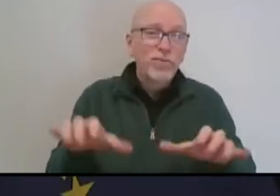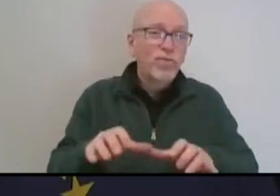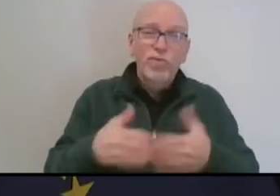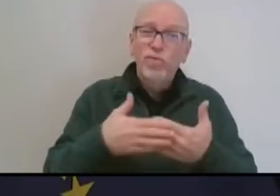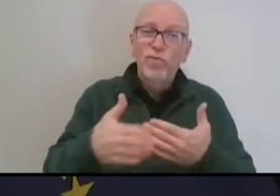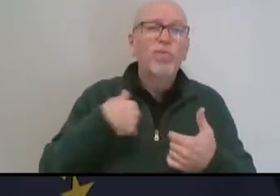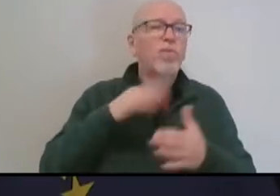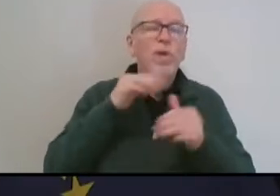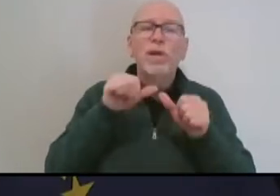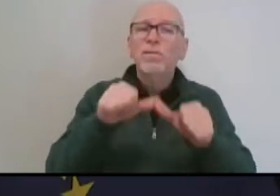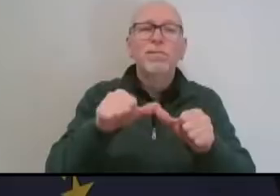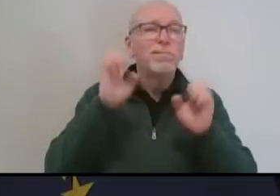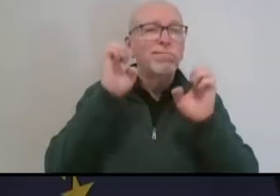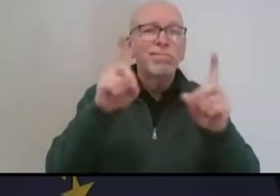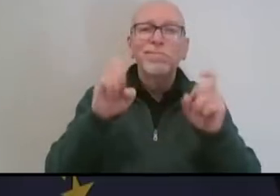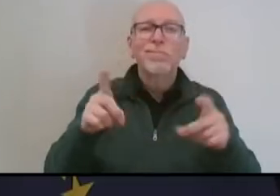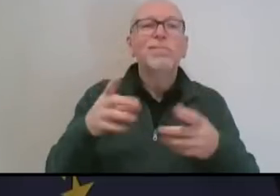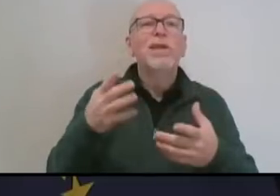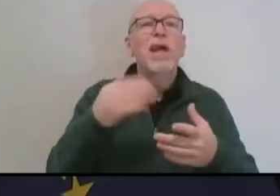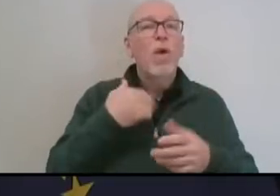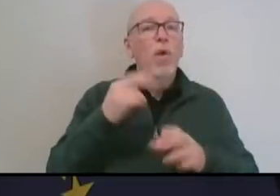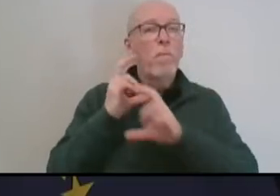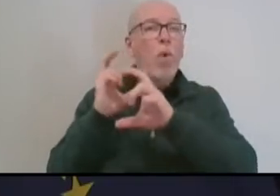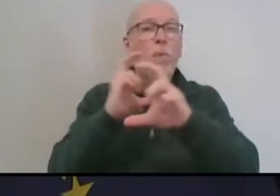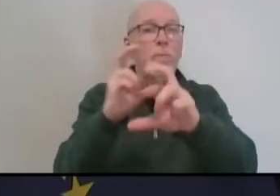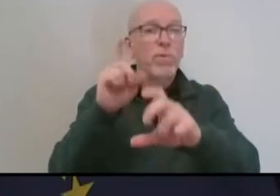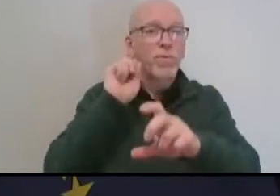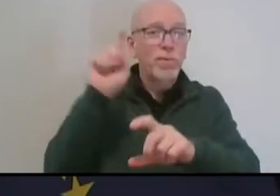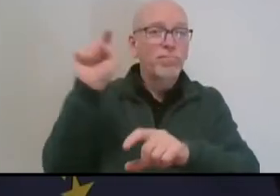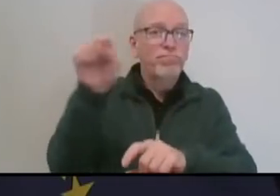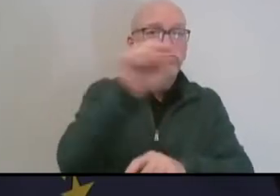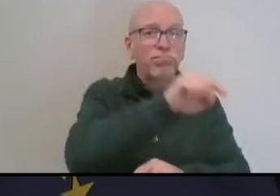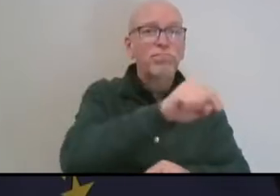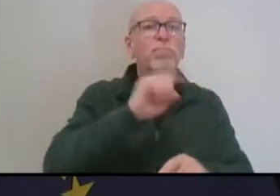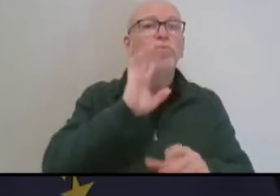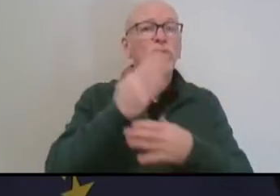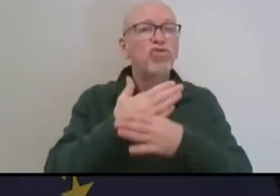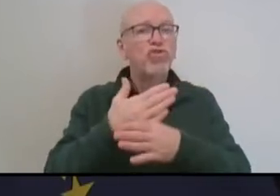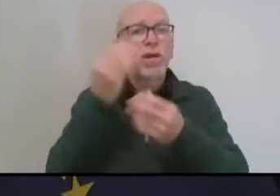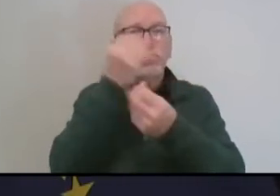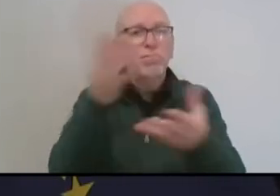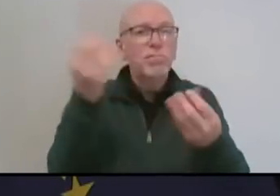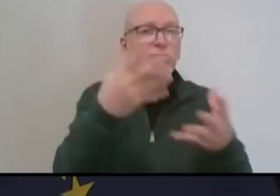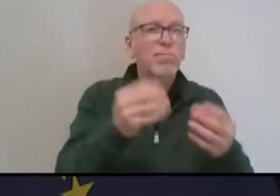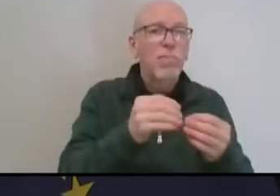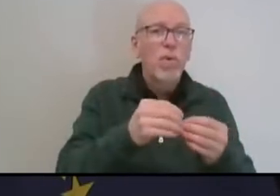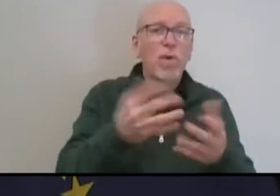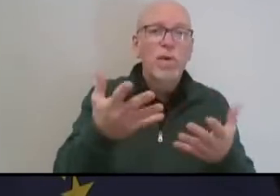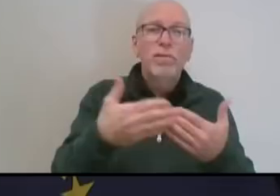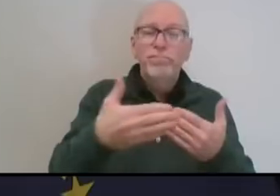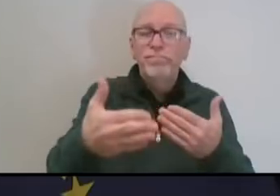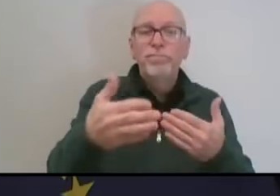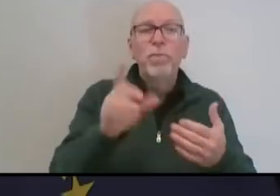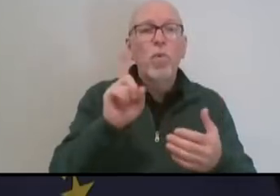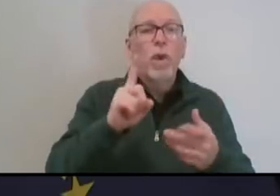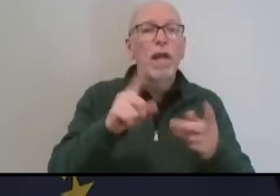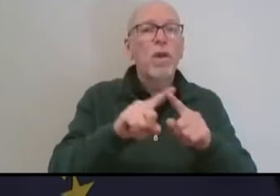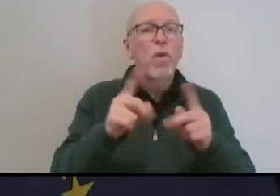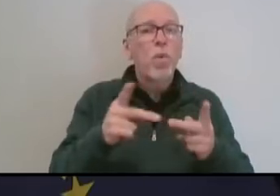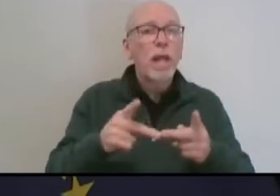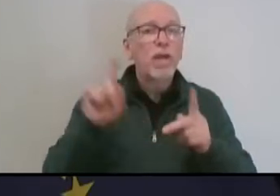outreach. We're getting our mobile units out there as well. We'll be able to share more with you all about soon where those locations will be and what